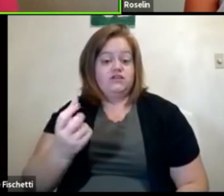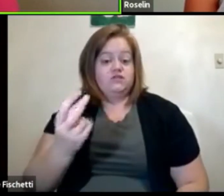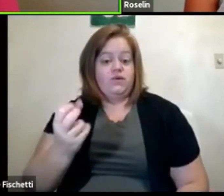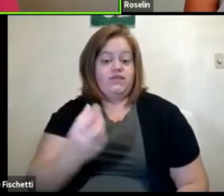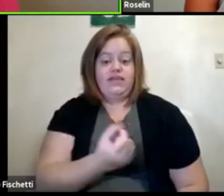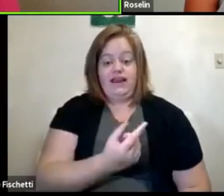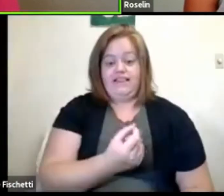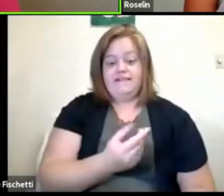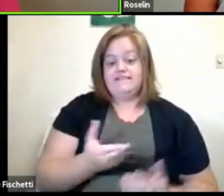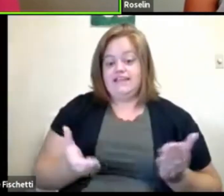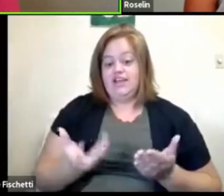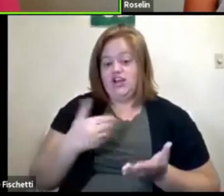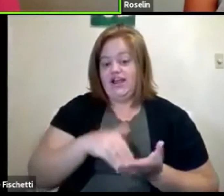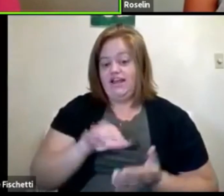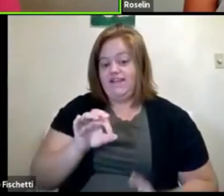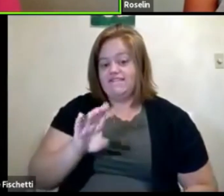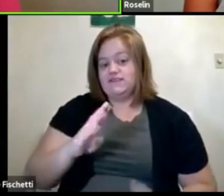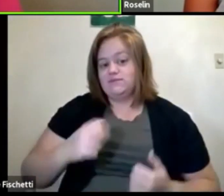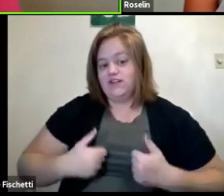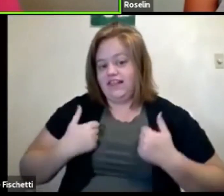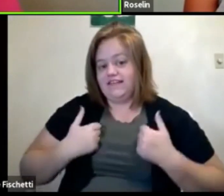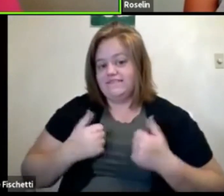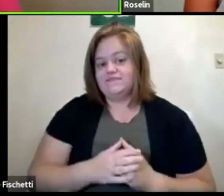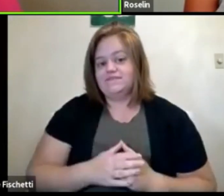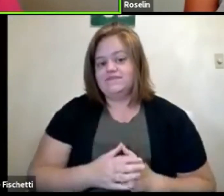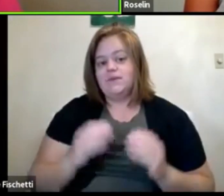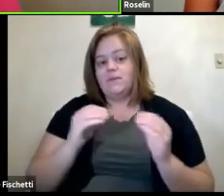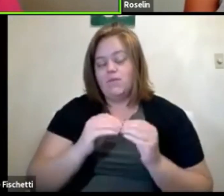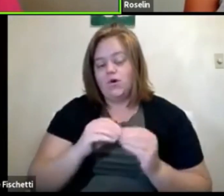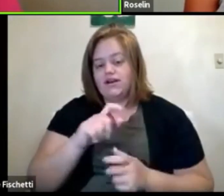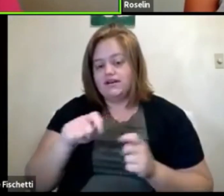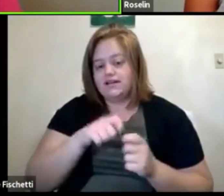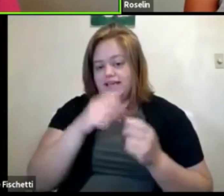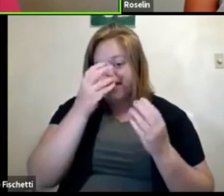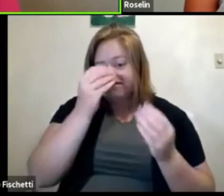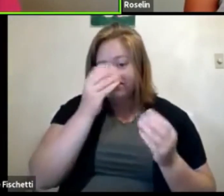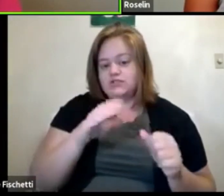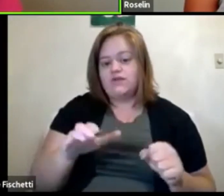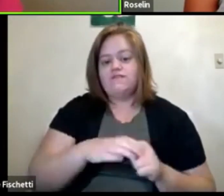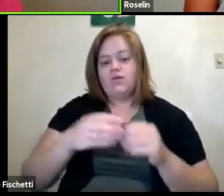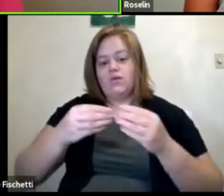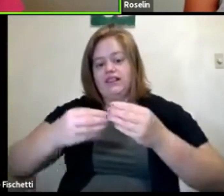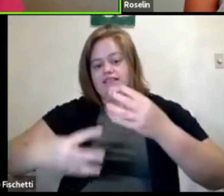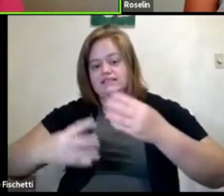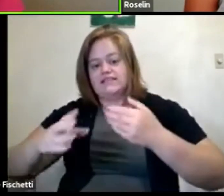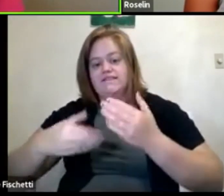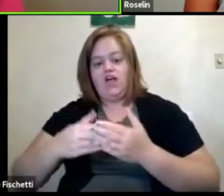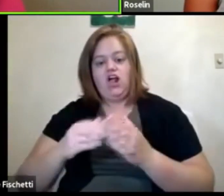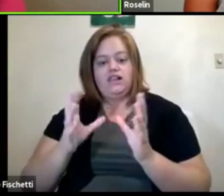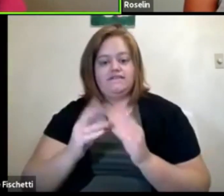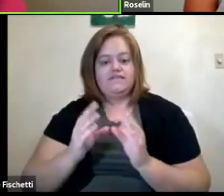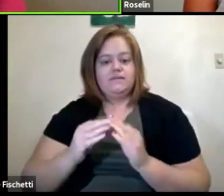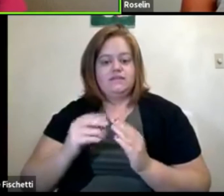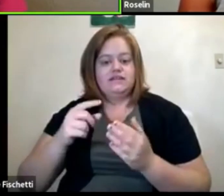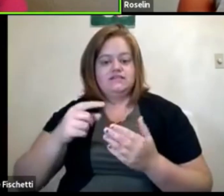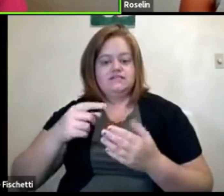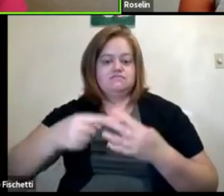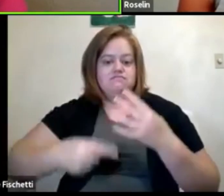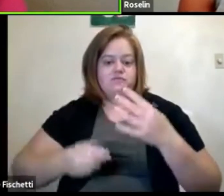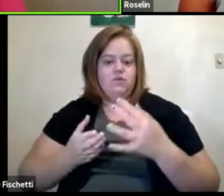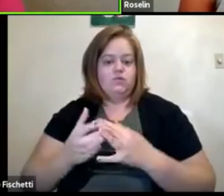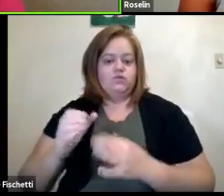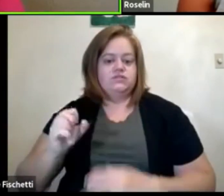right here on our Facebook Live. More details and our full list of speakers for the next few weeks can be found on our website at